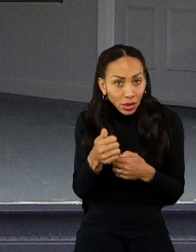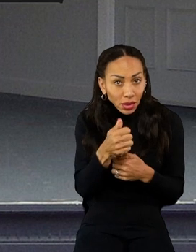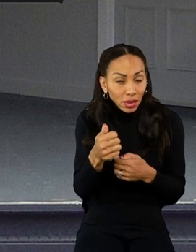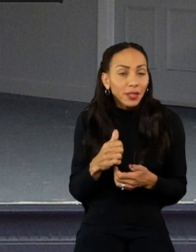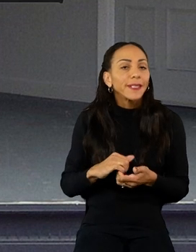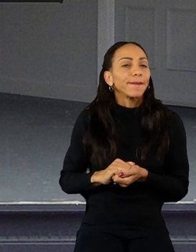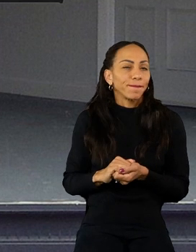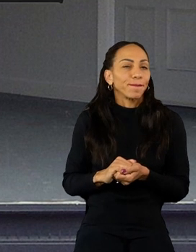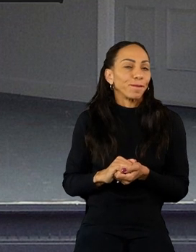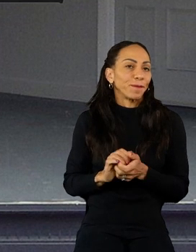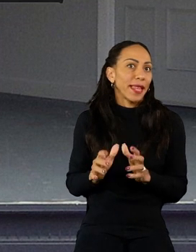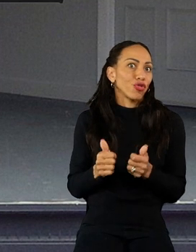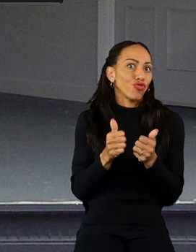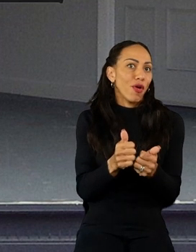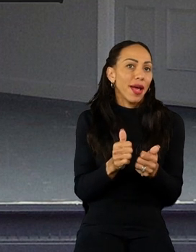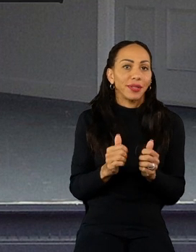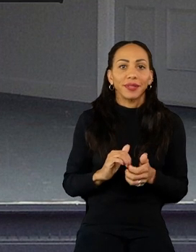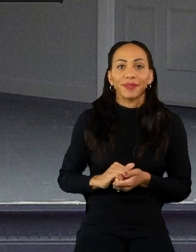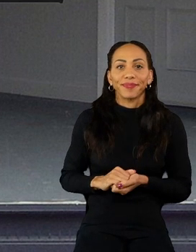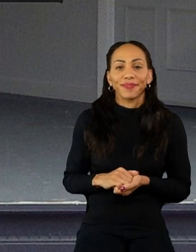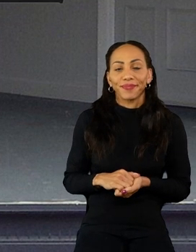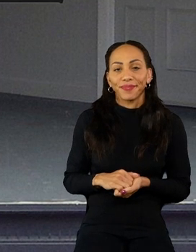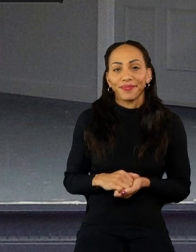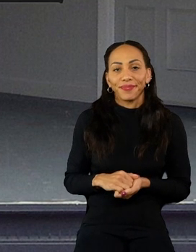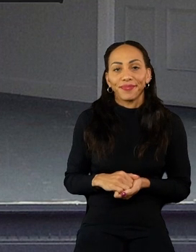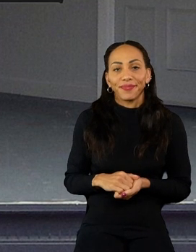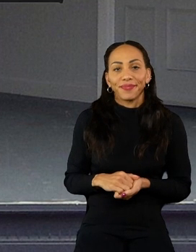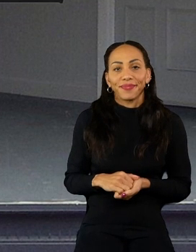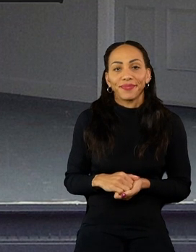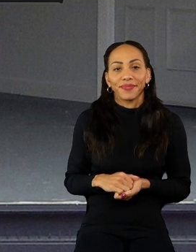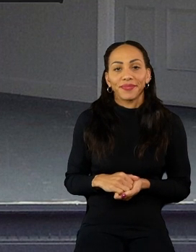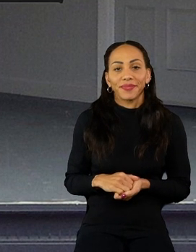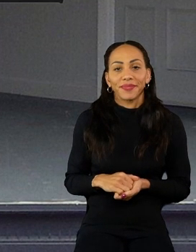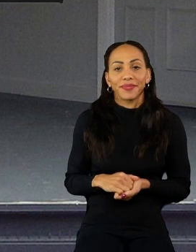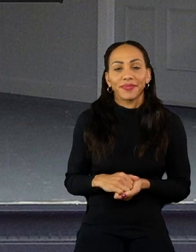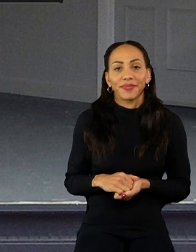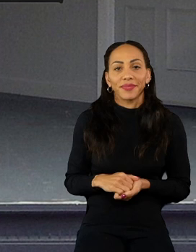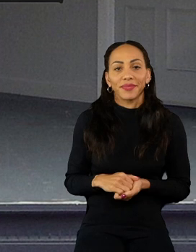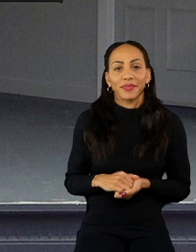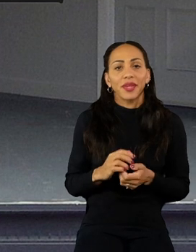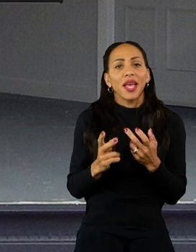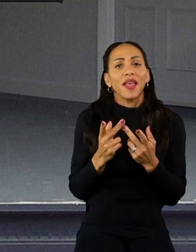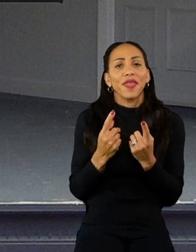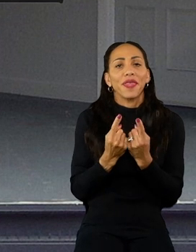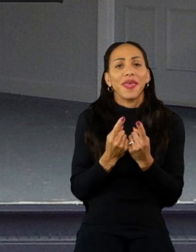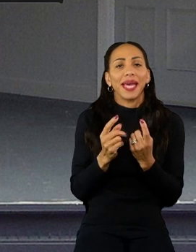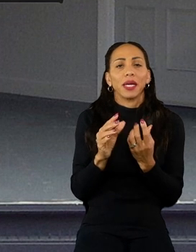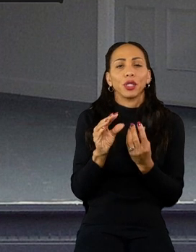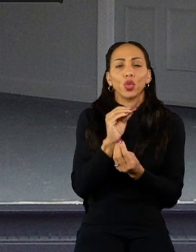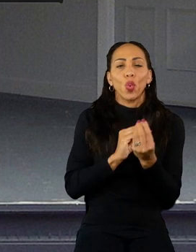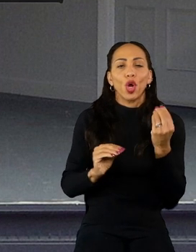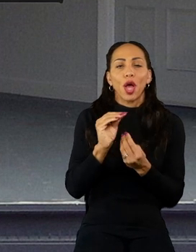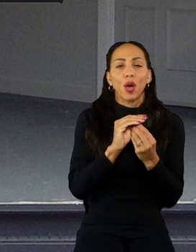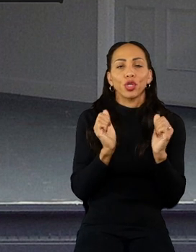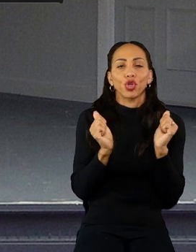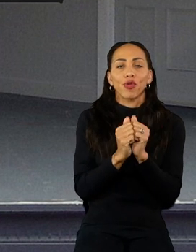week with a bit more of a guide on that. Would that be all right? Yeah, that's absolutely grand. A bit more of a